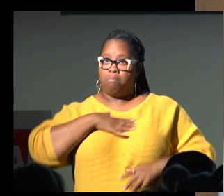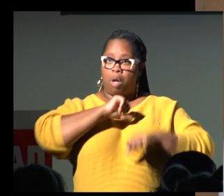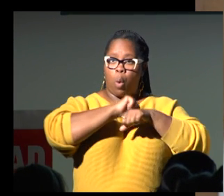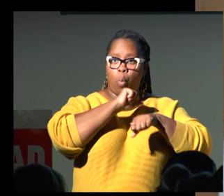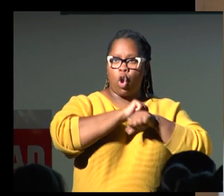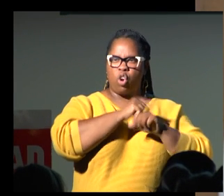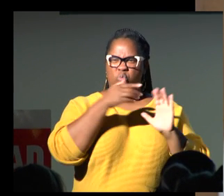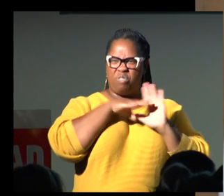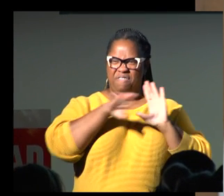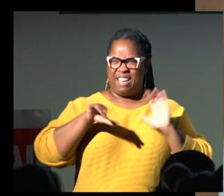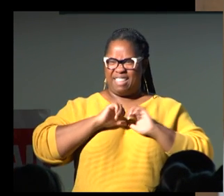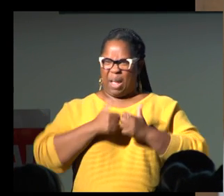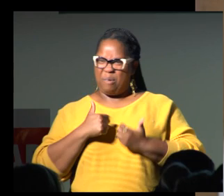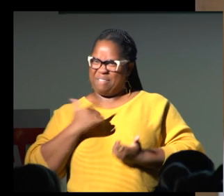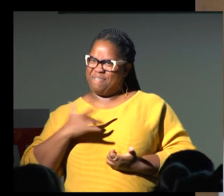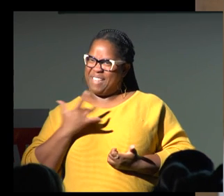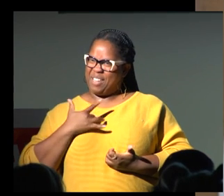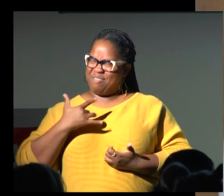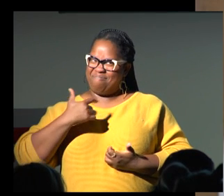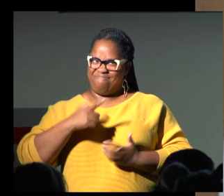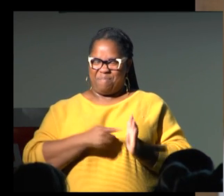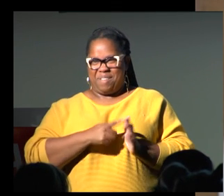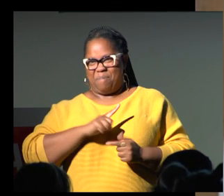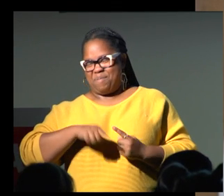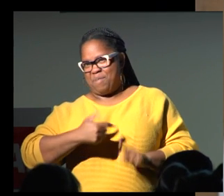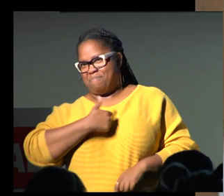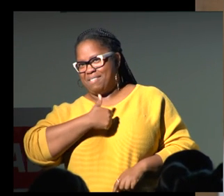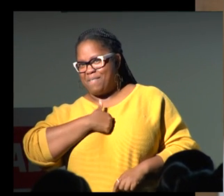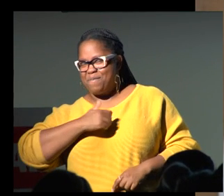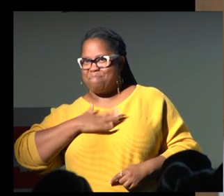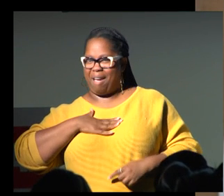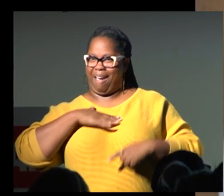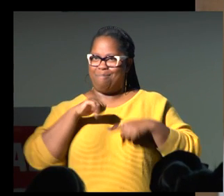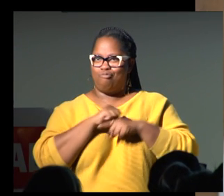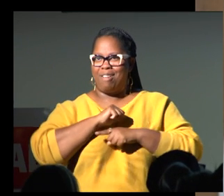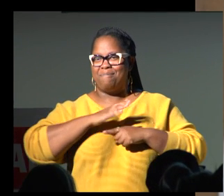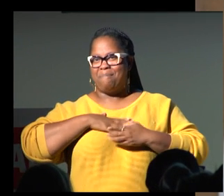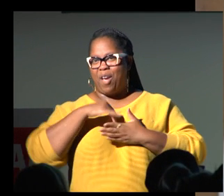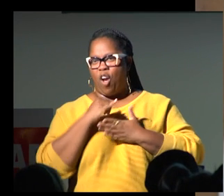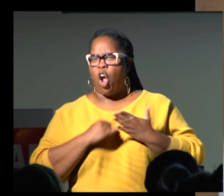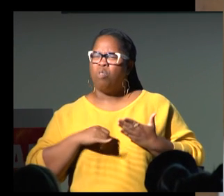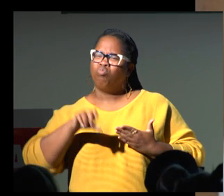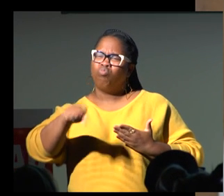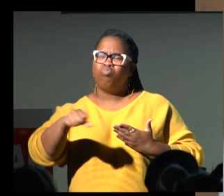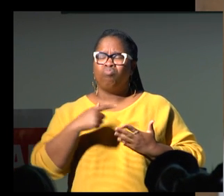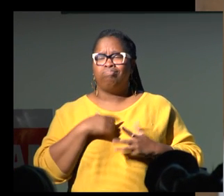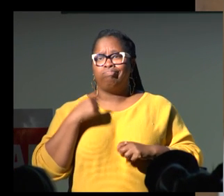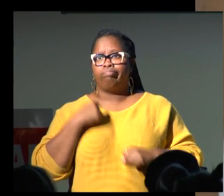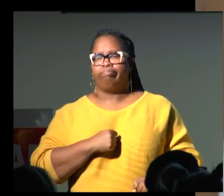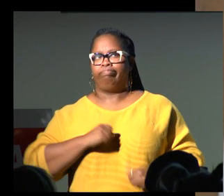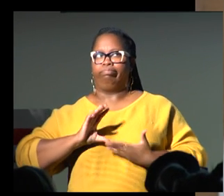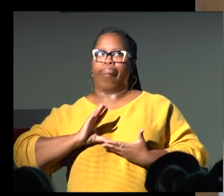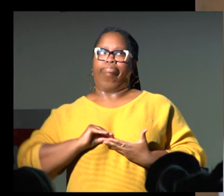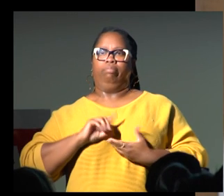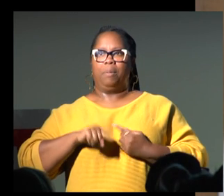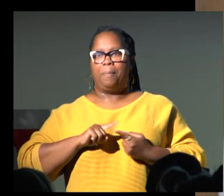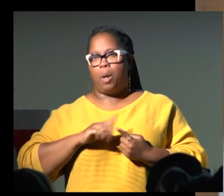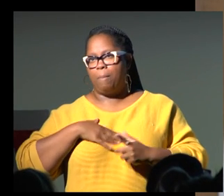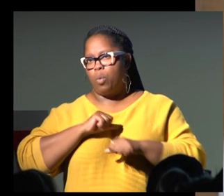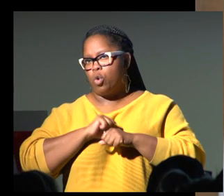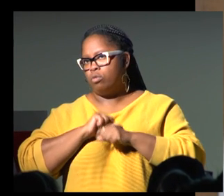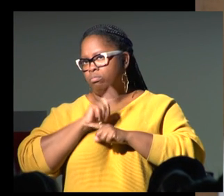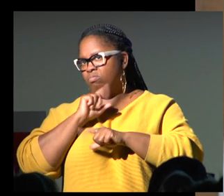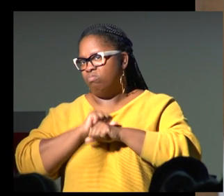do often feel about my practice. I am no doubt deeply insecure about my work. In fact, I think